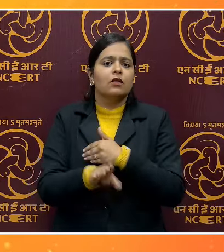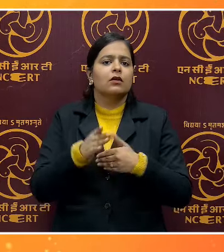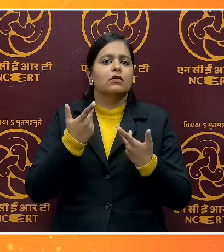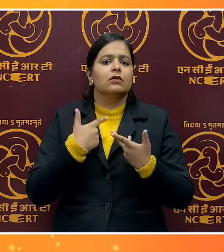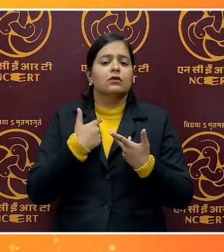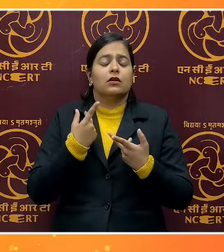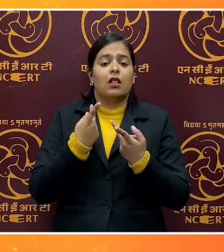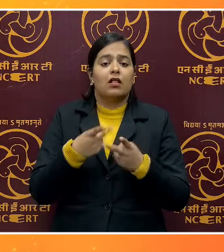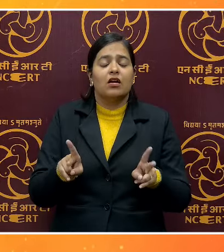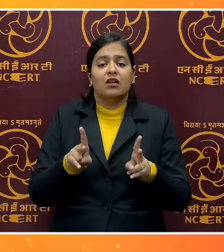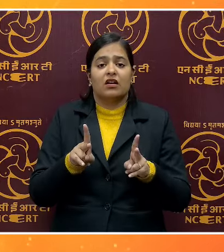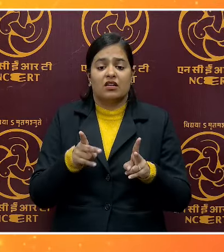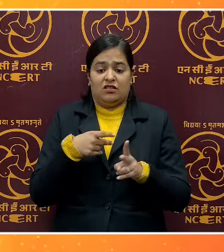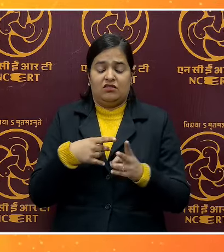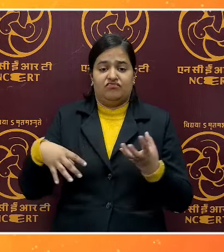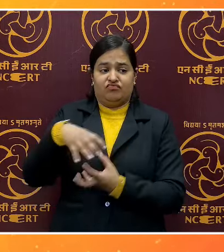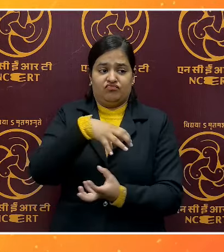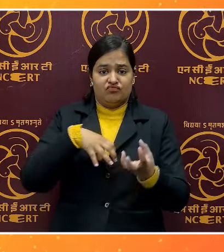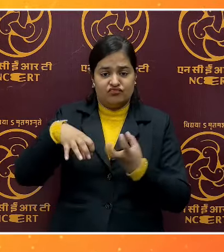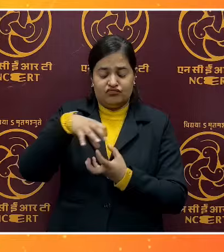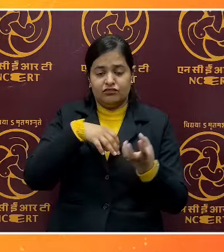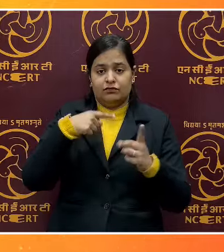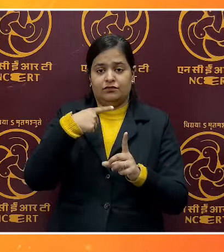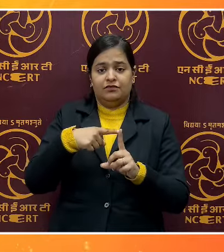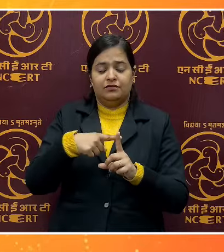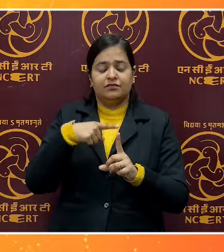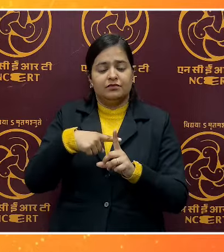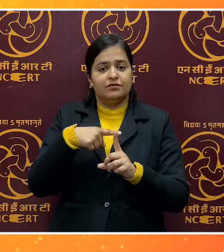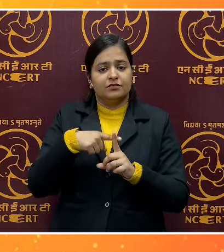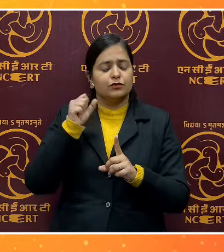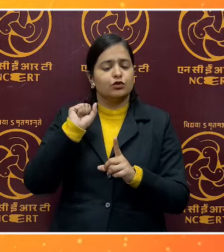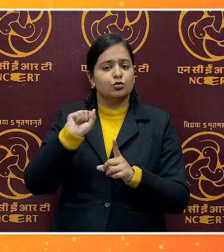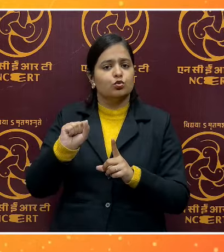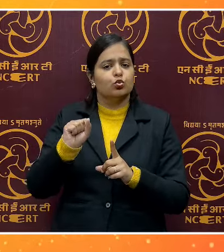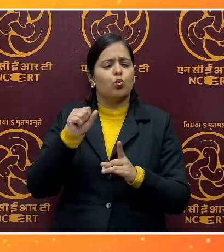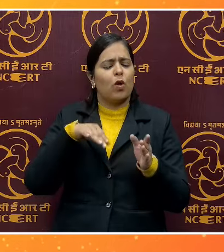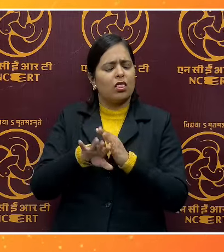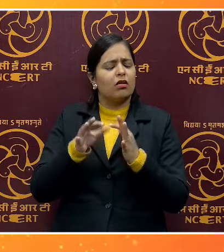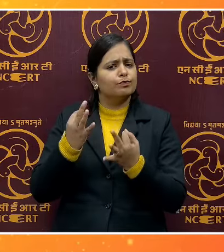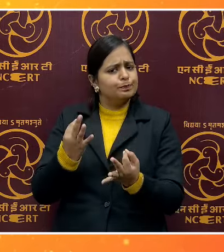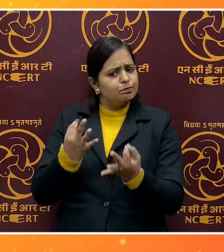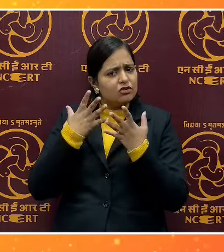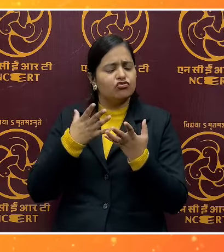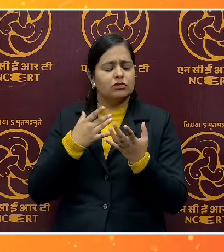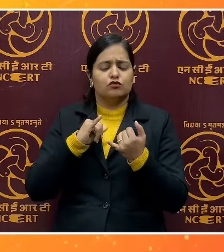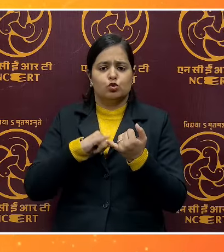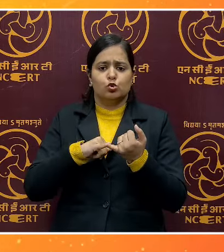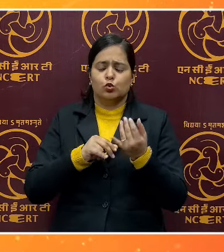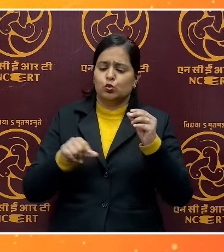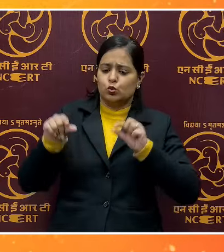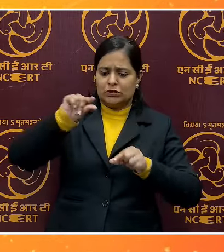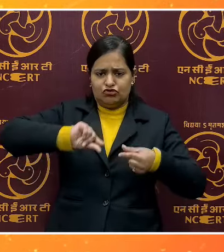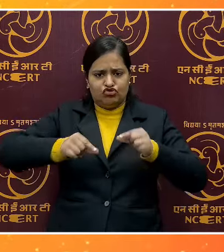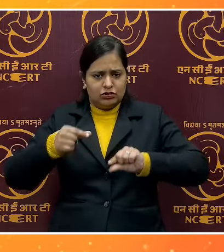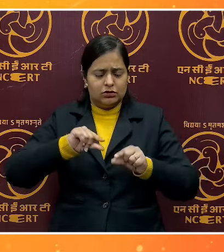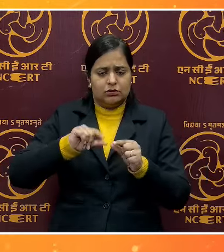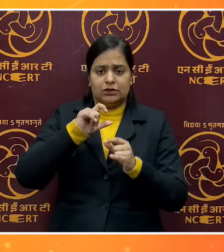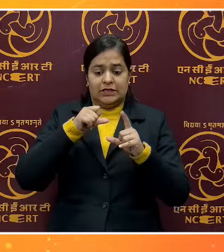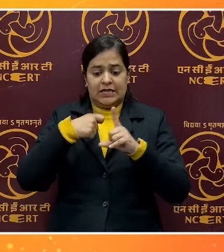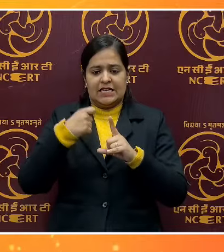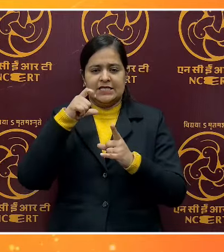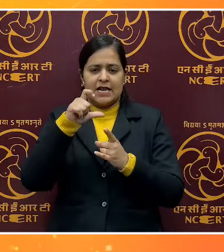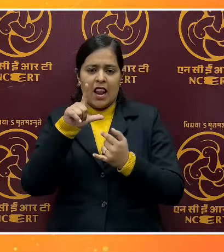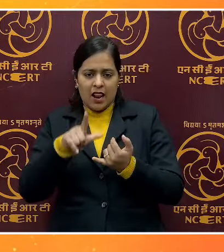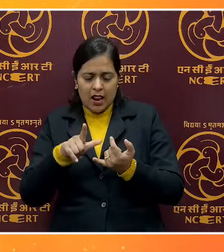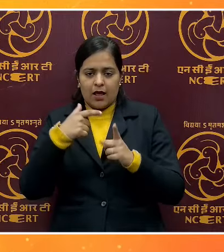solid state and dissociate into constituent species in their solution, like KCl to be dissolved,